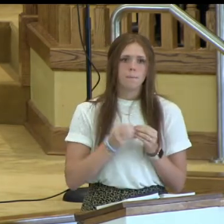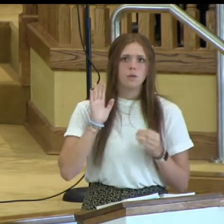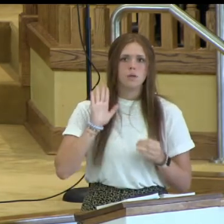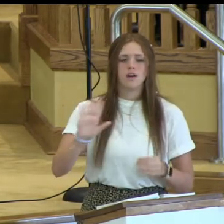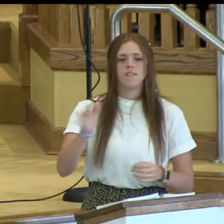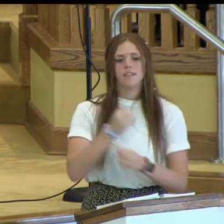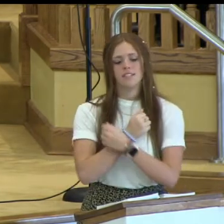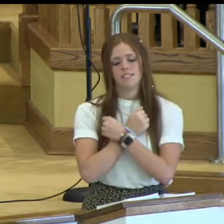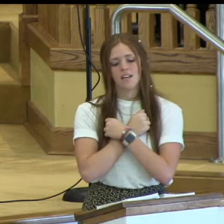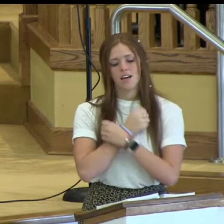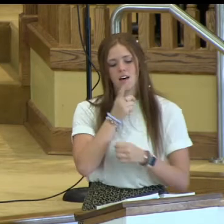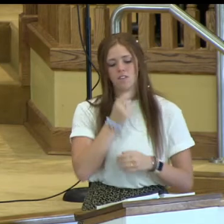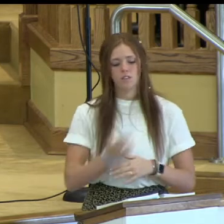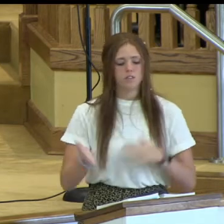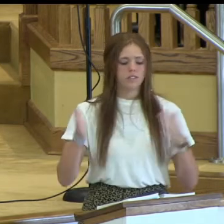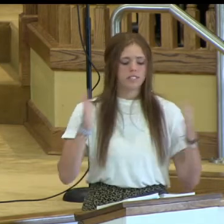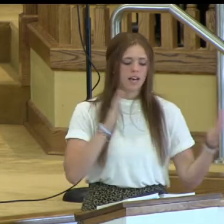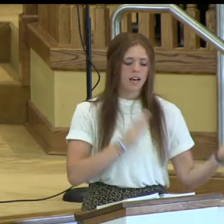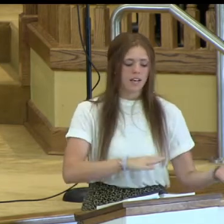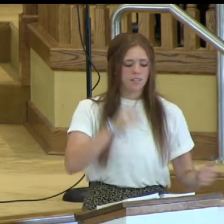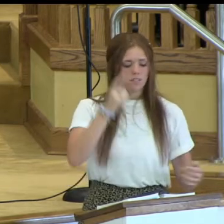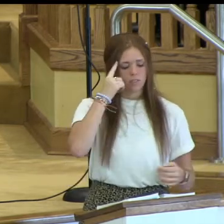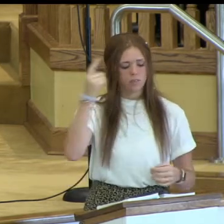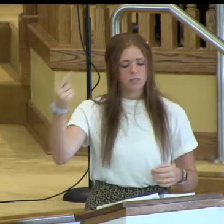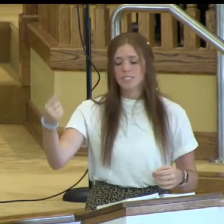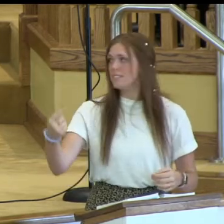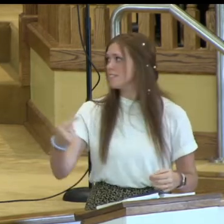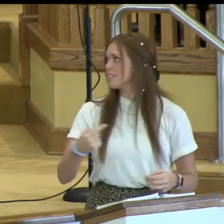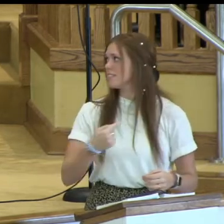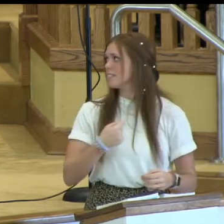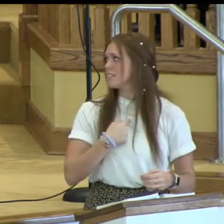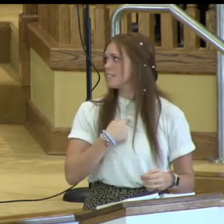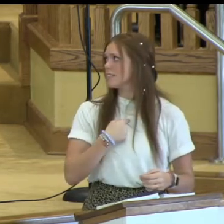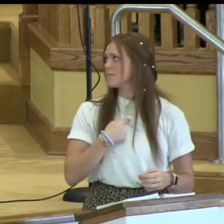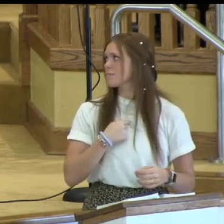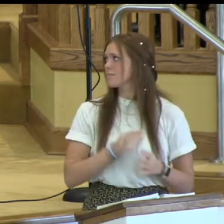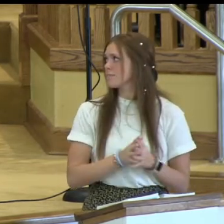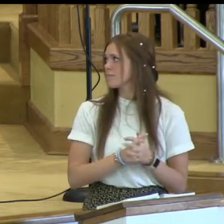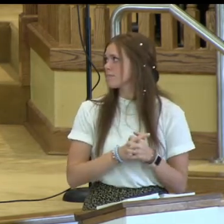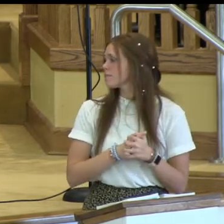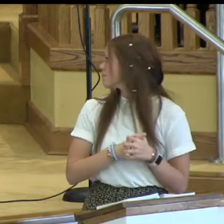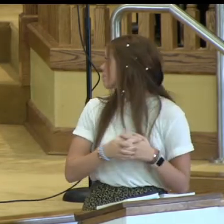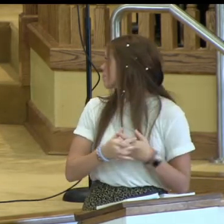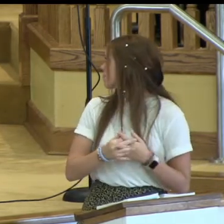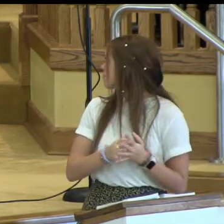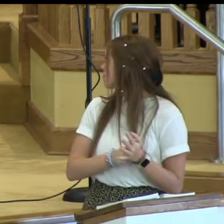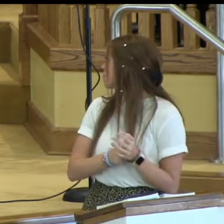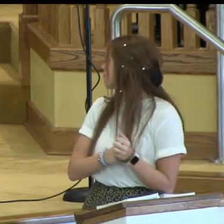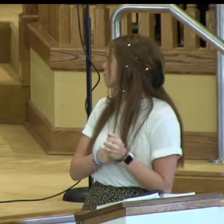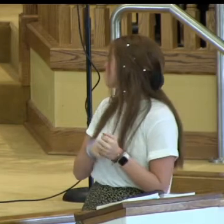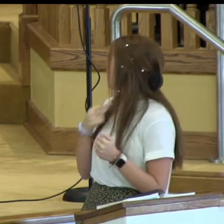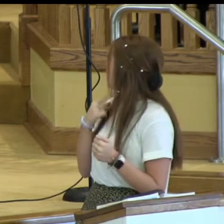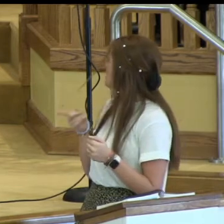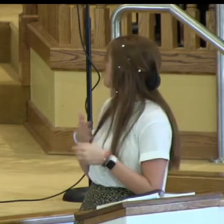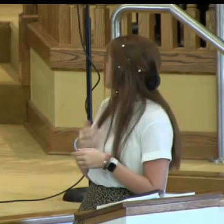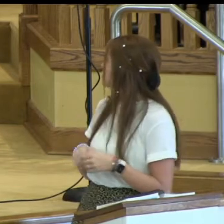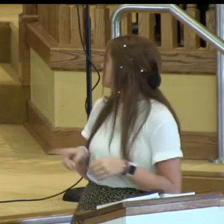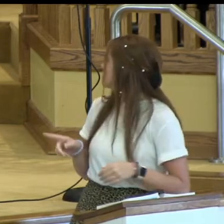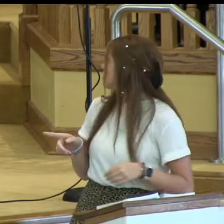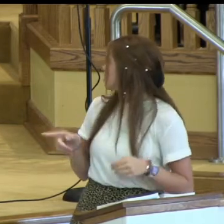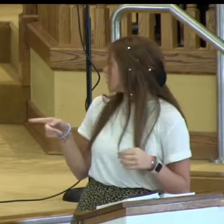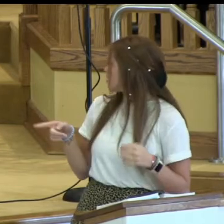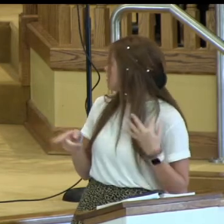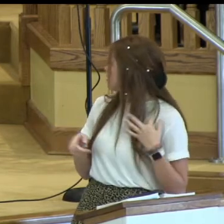More of his love who died for me. more about Jesus in